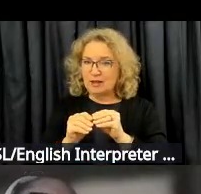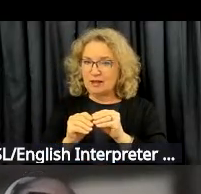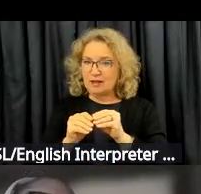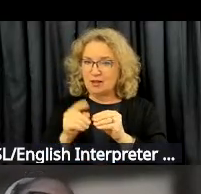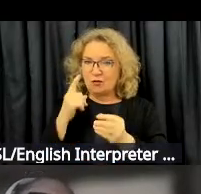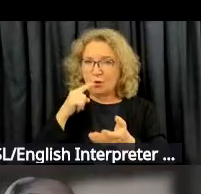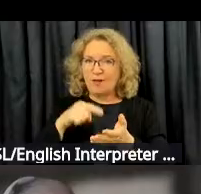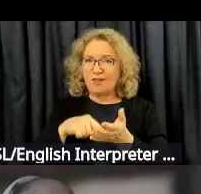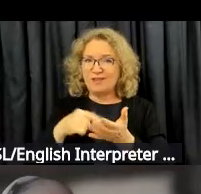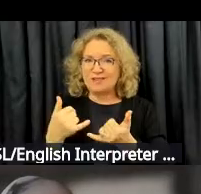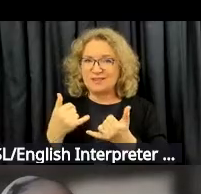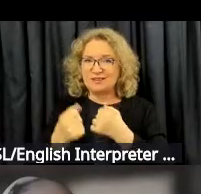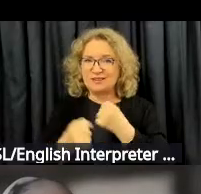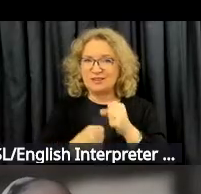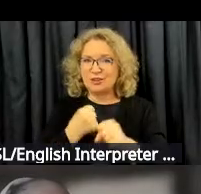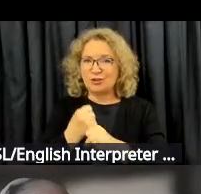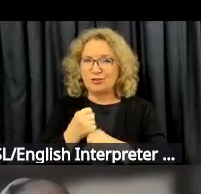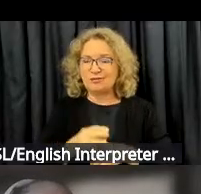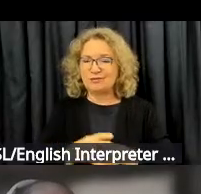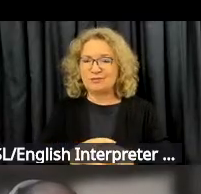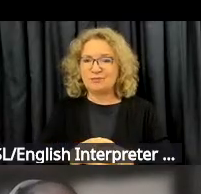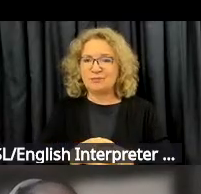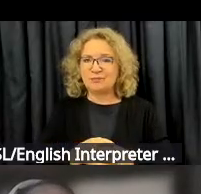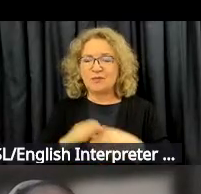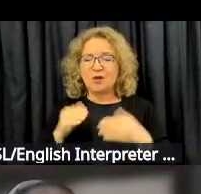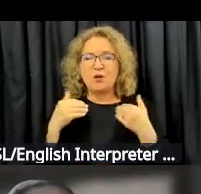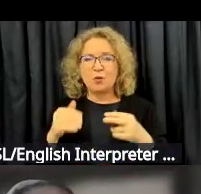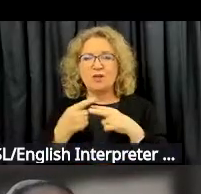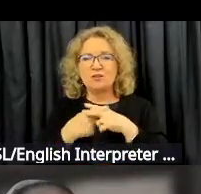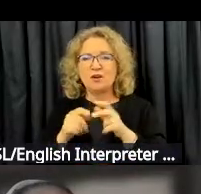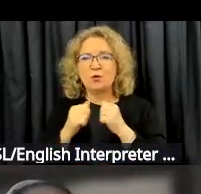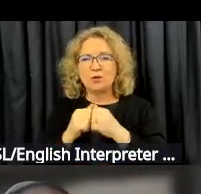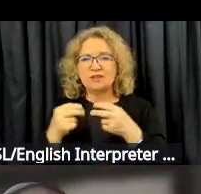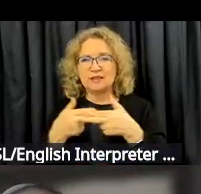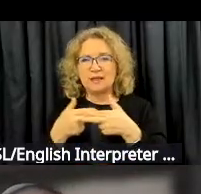this year. Let's get our slides going.